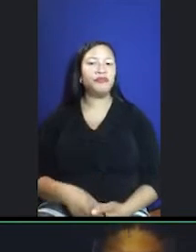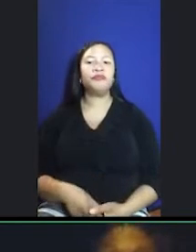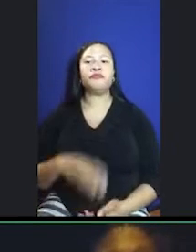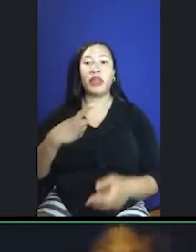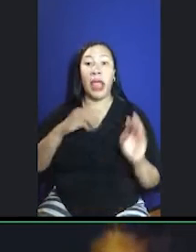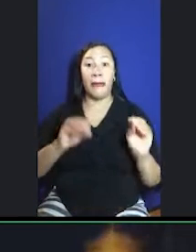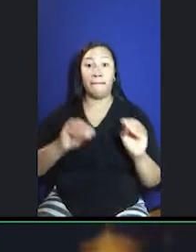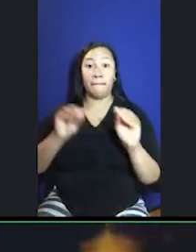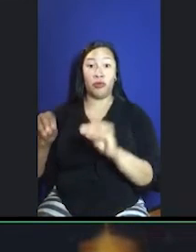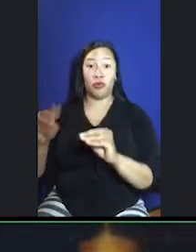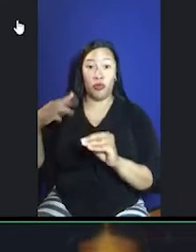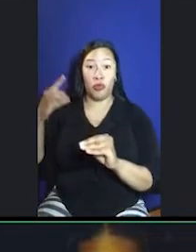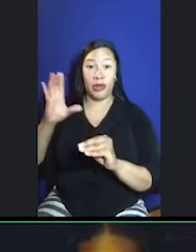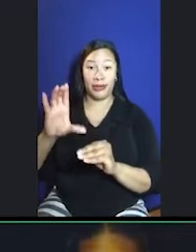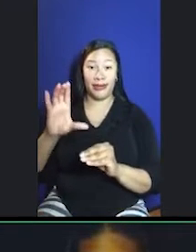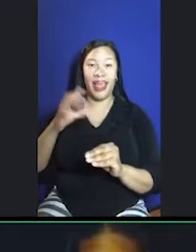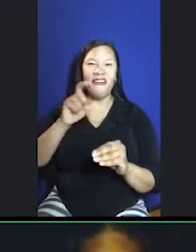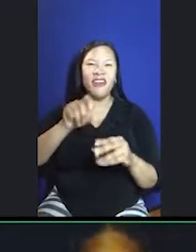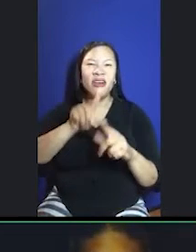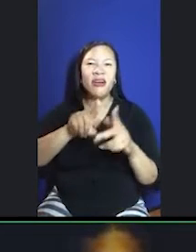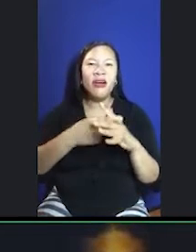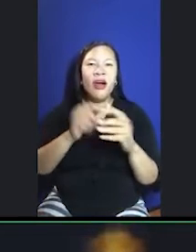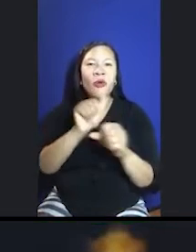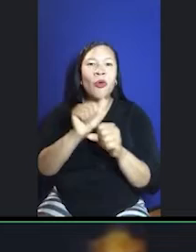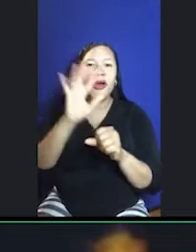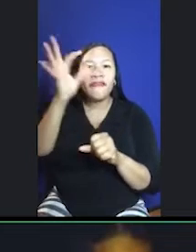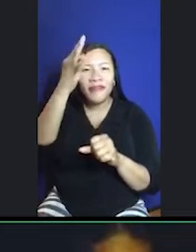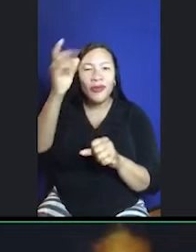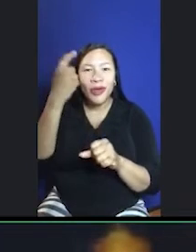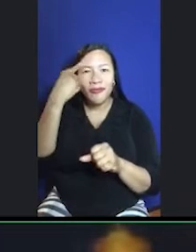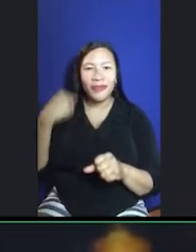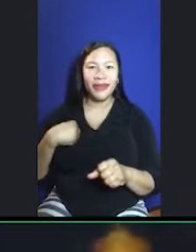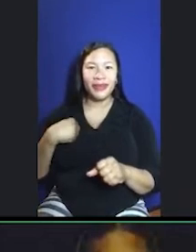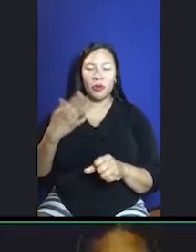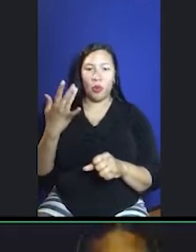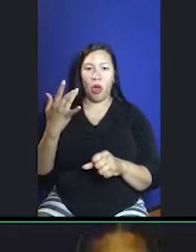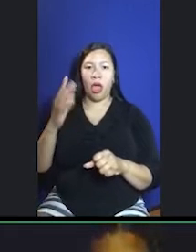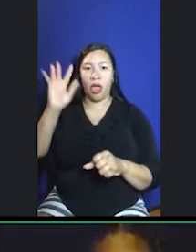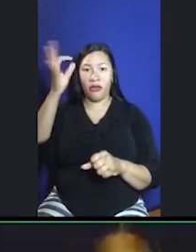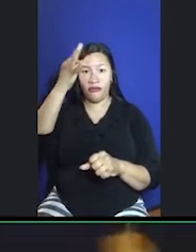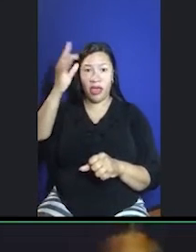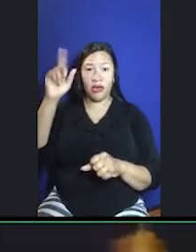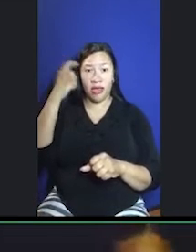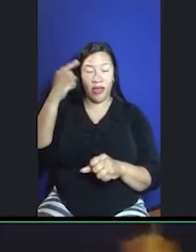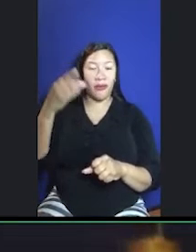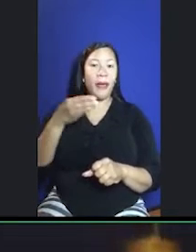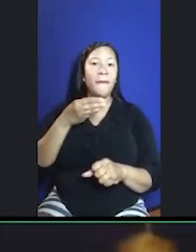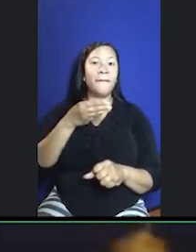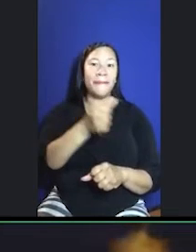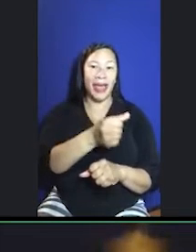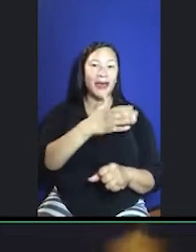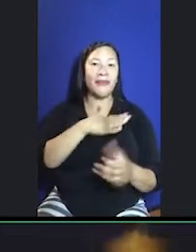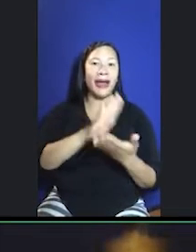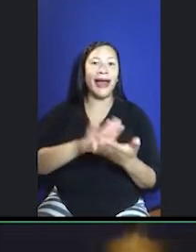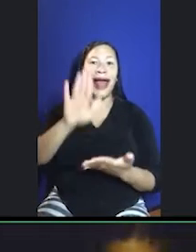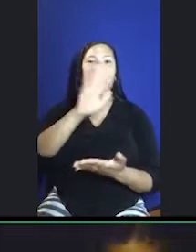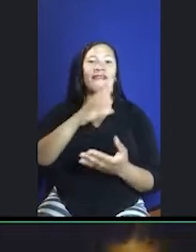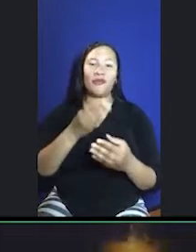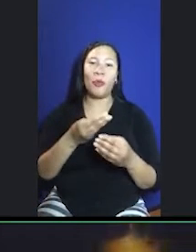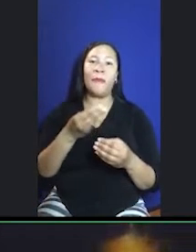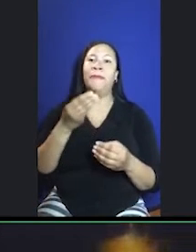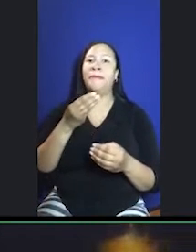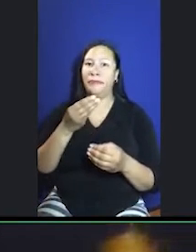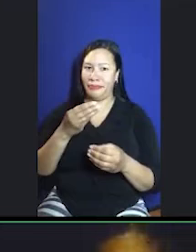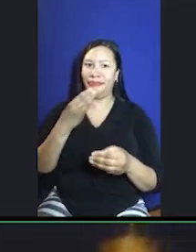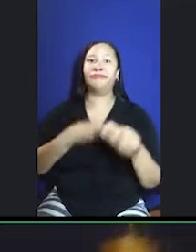moved here because I had to start working for the federal government because they paid for me to go to school and to pay back that service, I had to